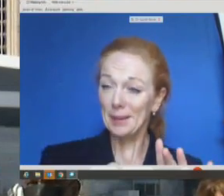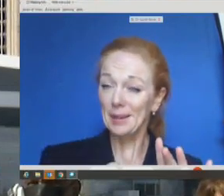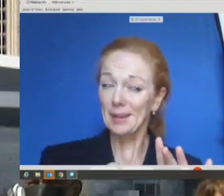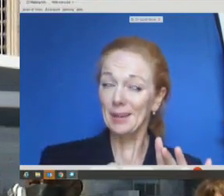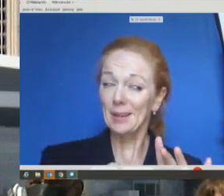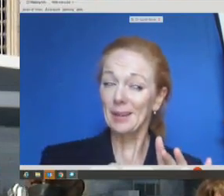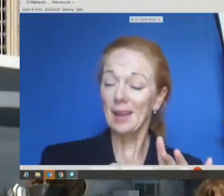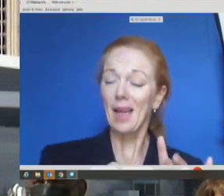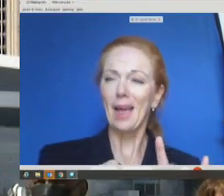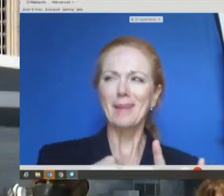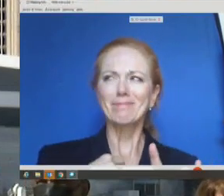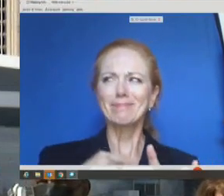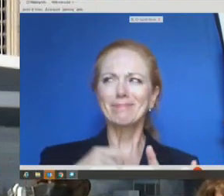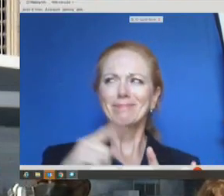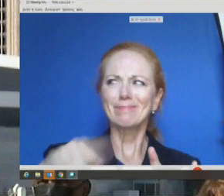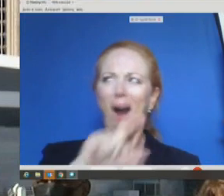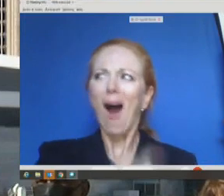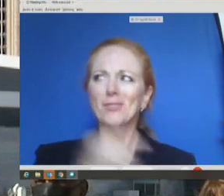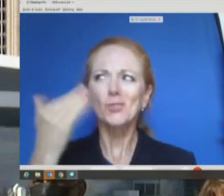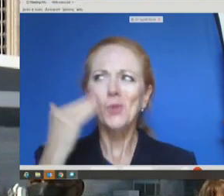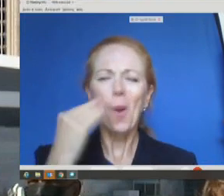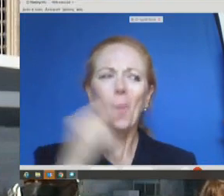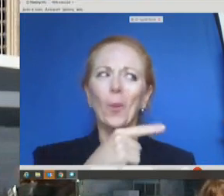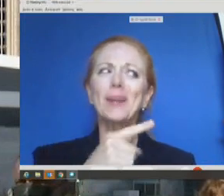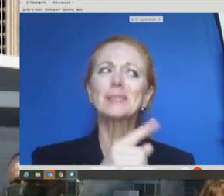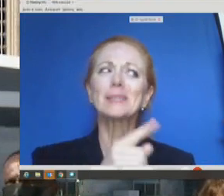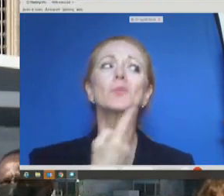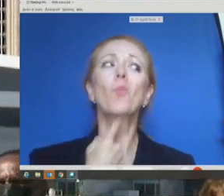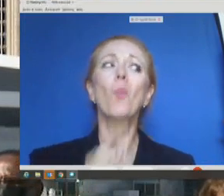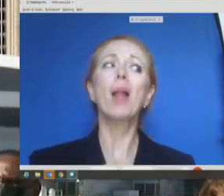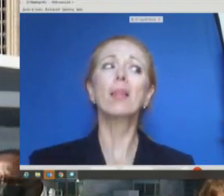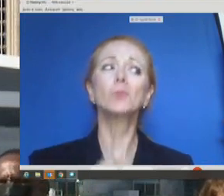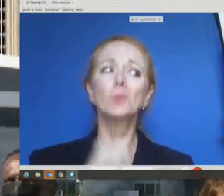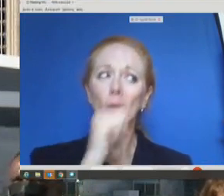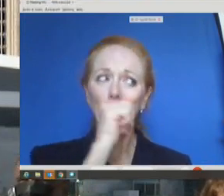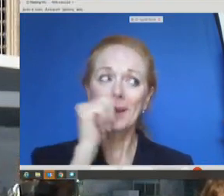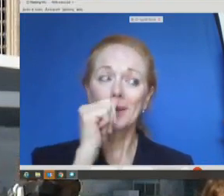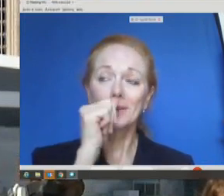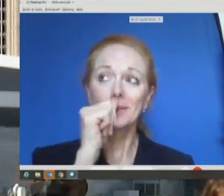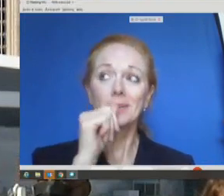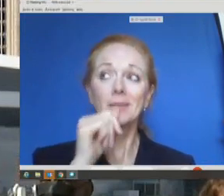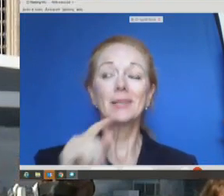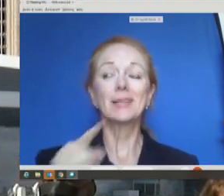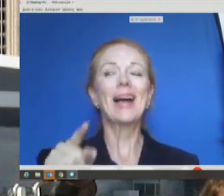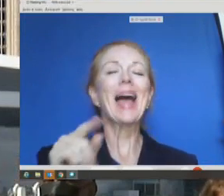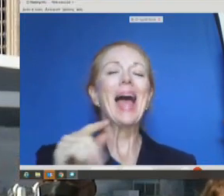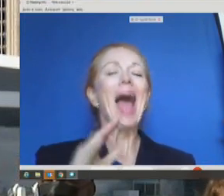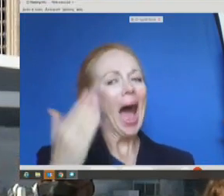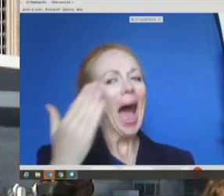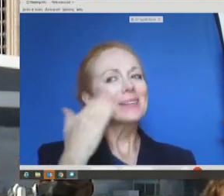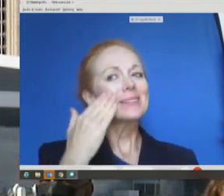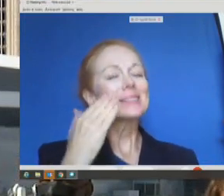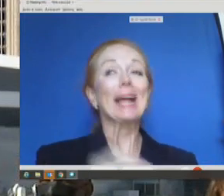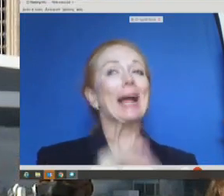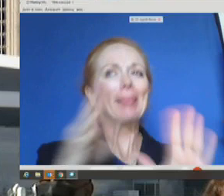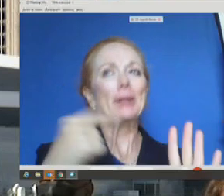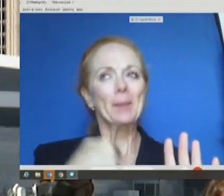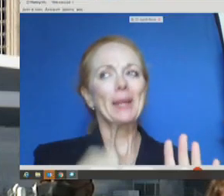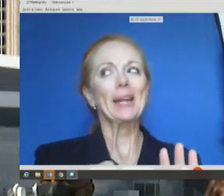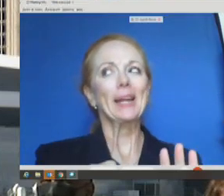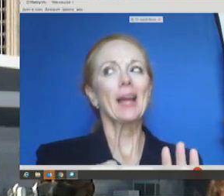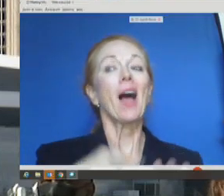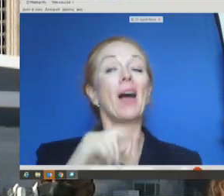many officers have been doing this for years, that we call for medic and get them medical attention. I've been in that situation,